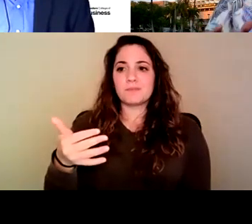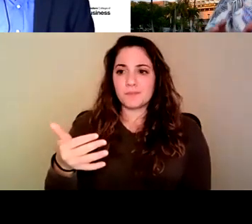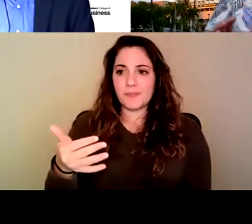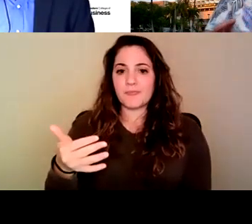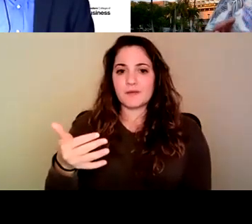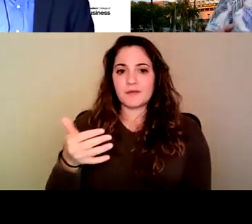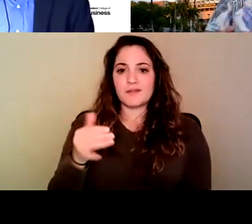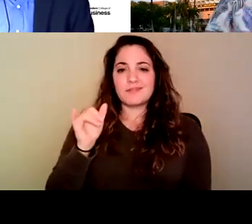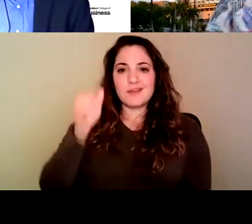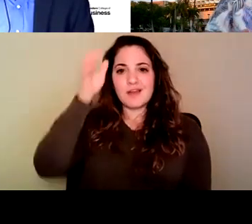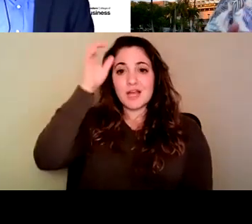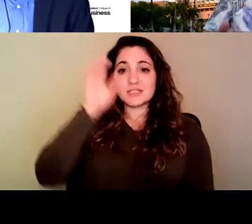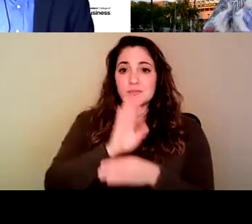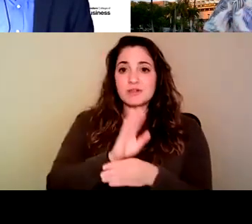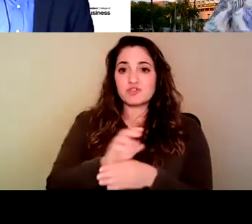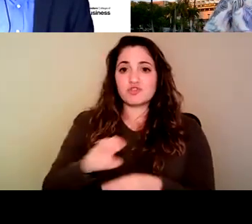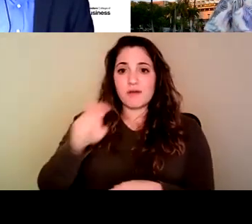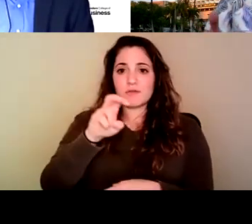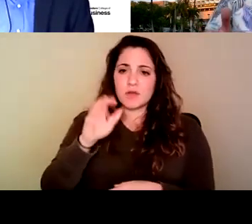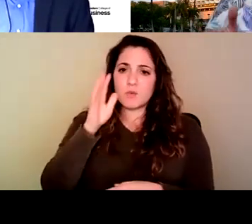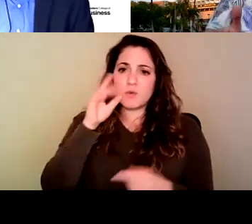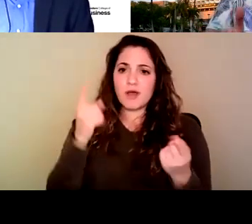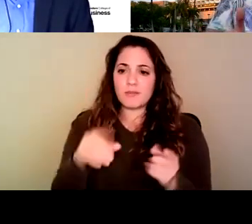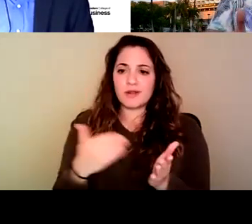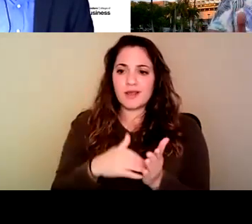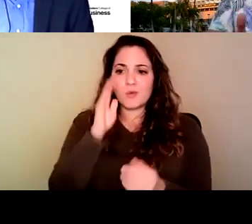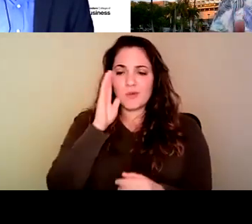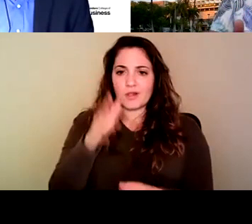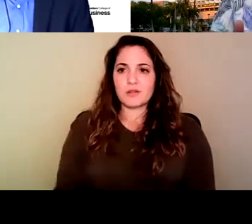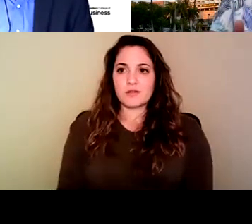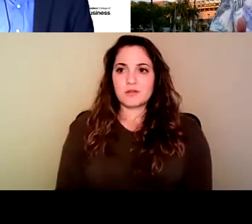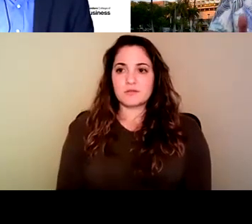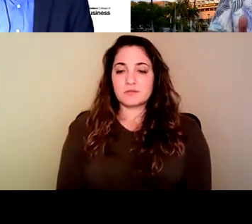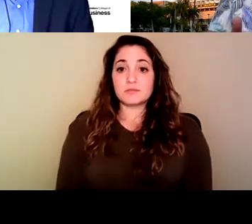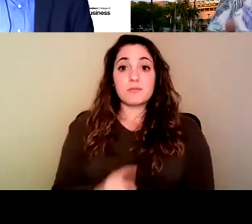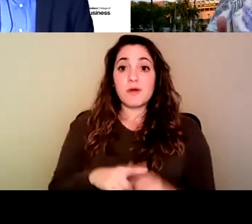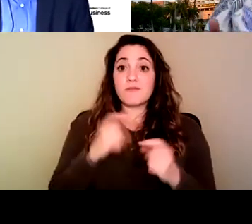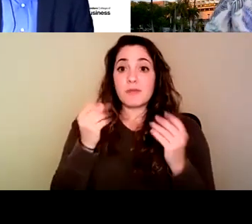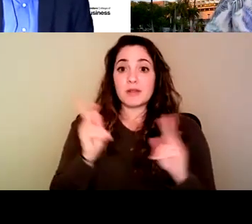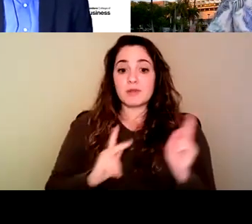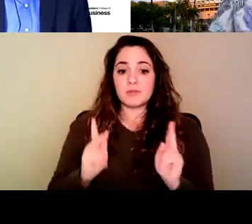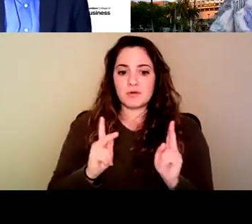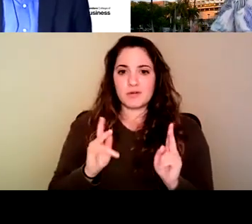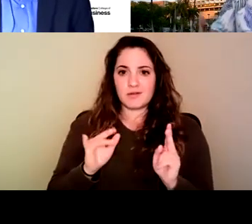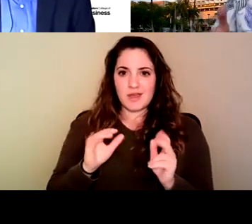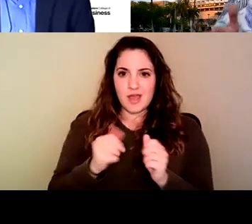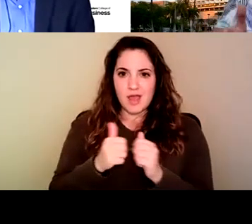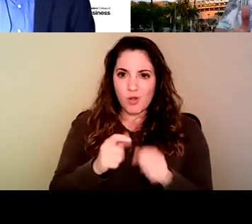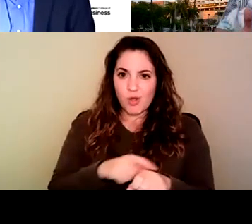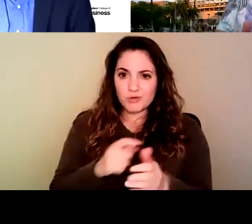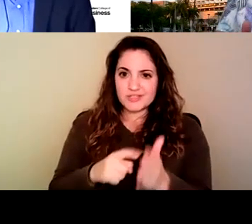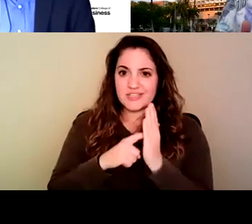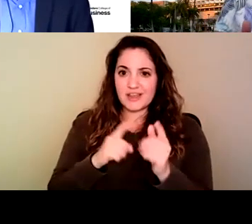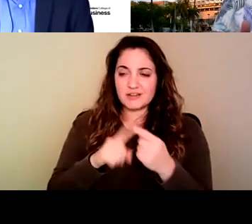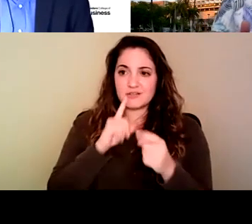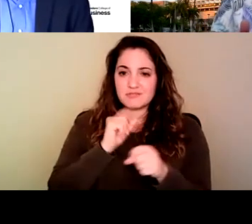that concept of business travel will return. But the big question, I think, for many is, how long is that going to take? And